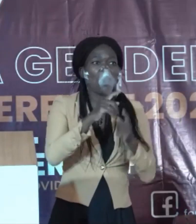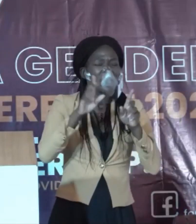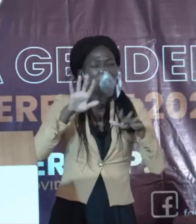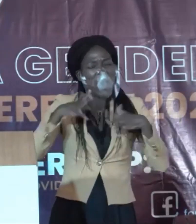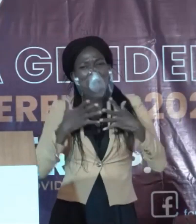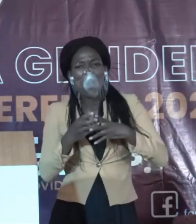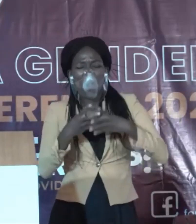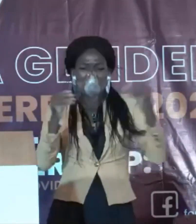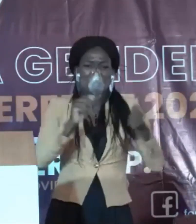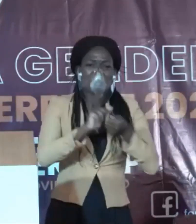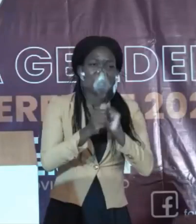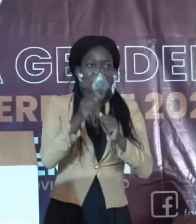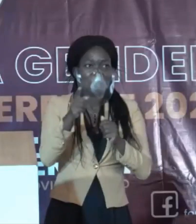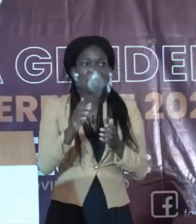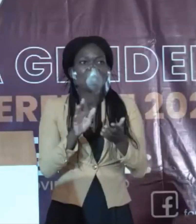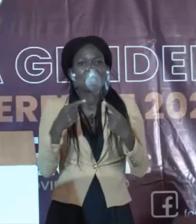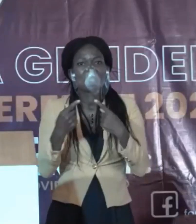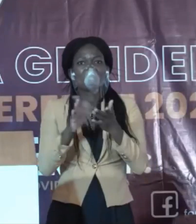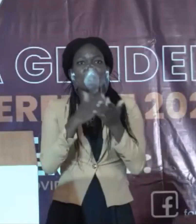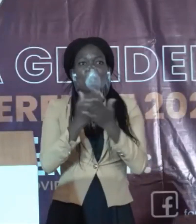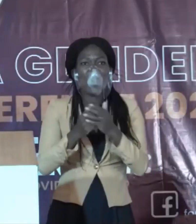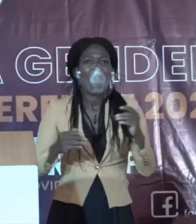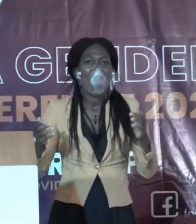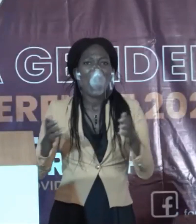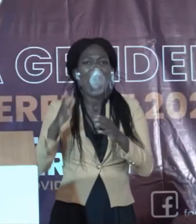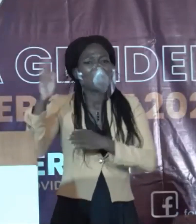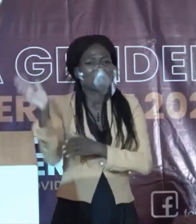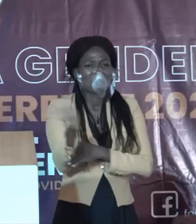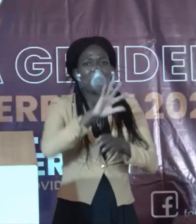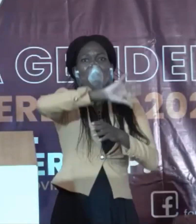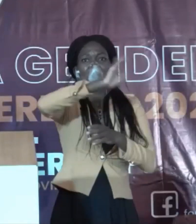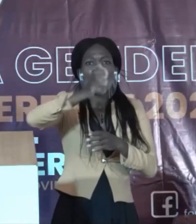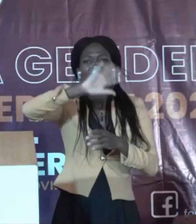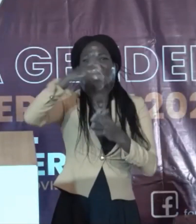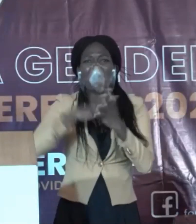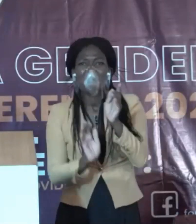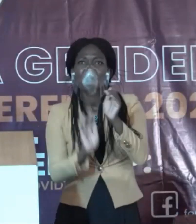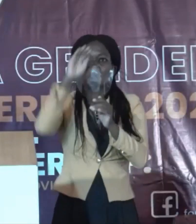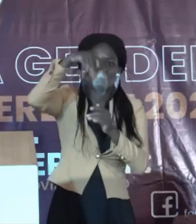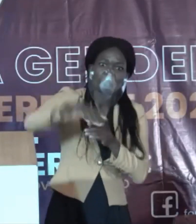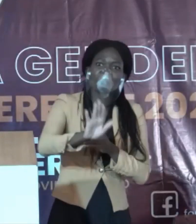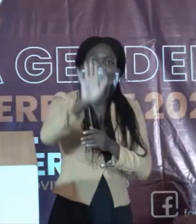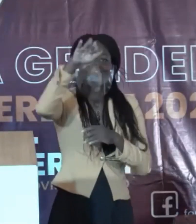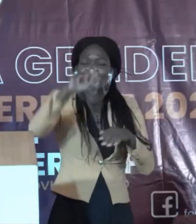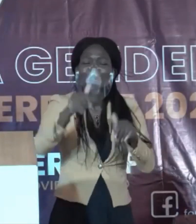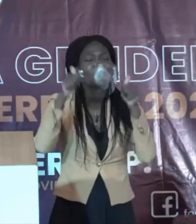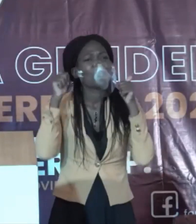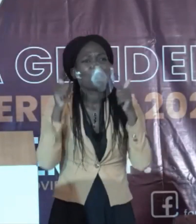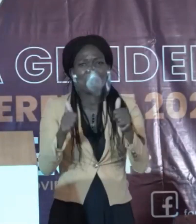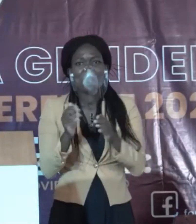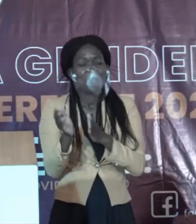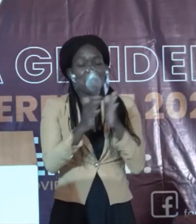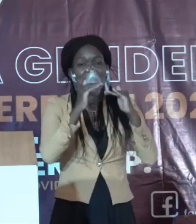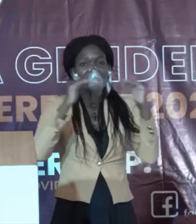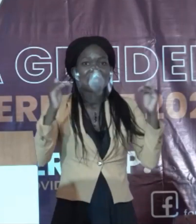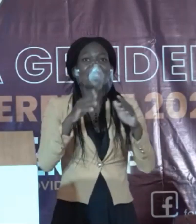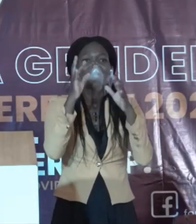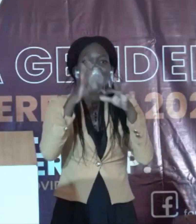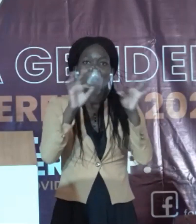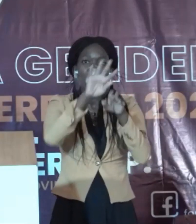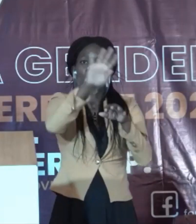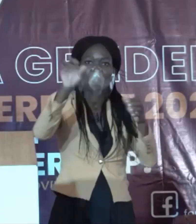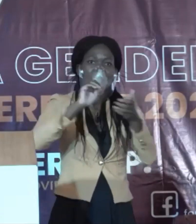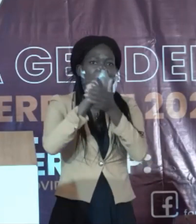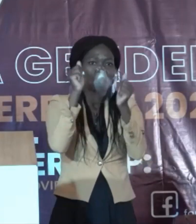also overcome many mountains of gender inequalities. But we must hold hands and be working together on this.